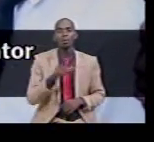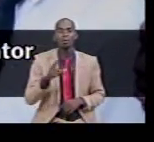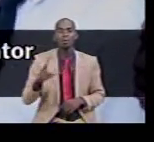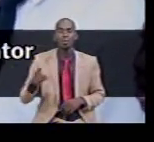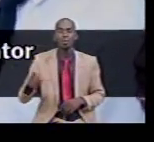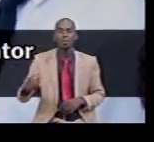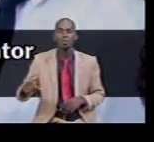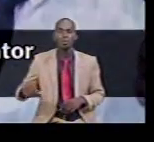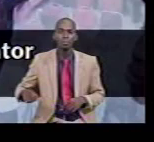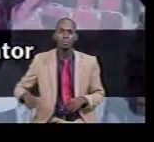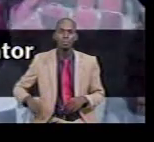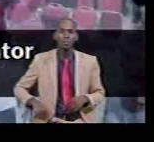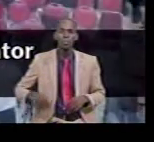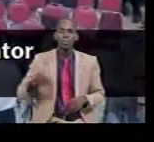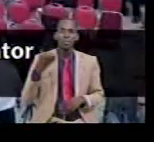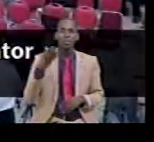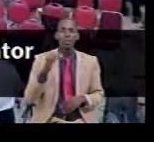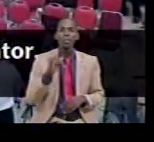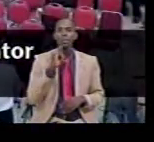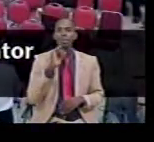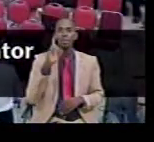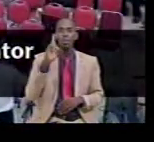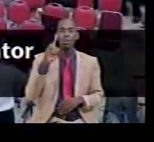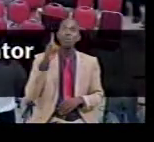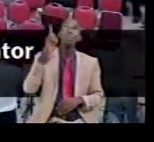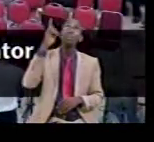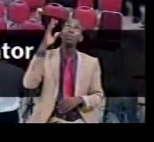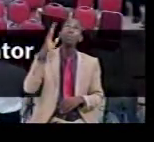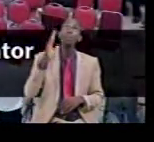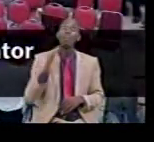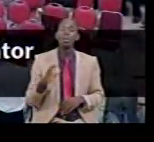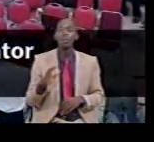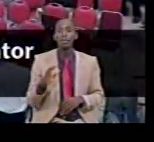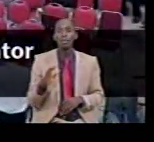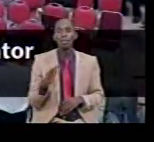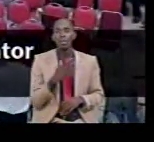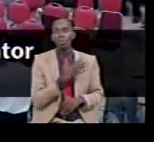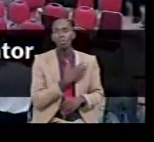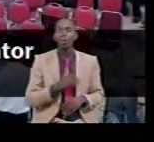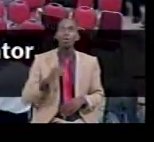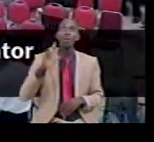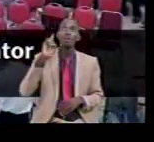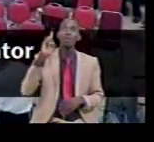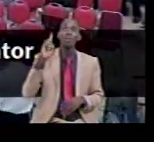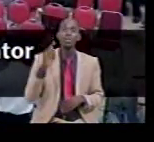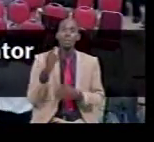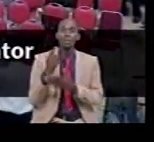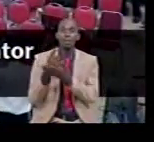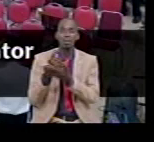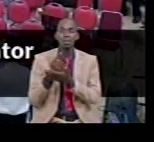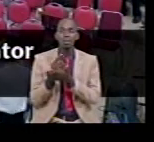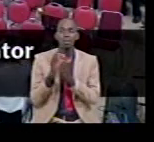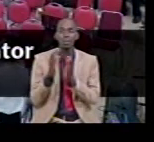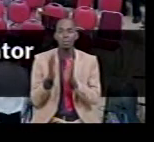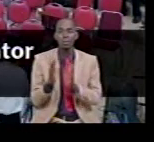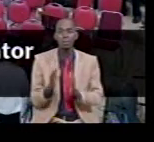Lord. There is one God and one mediator